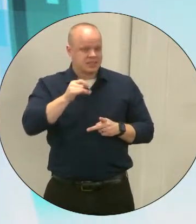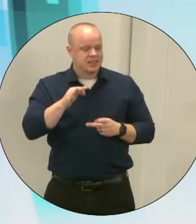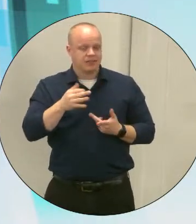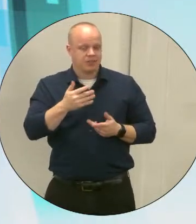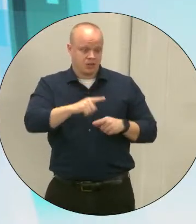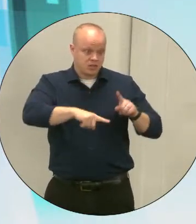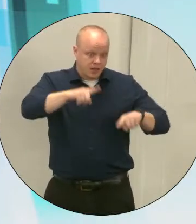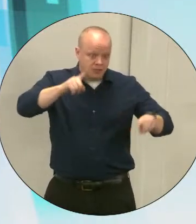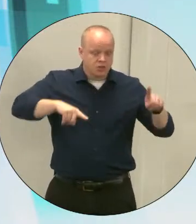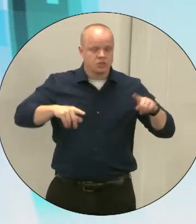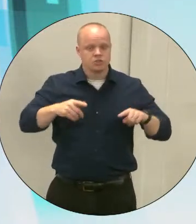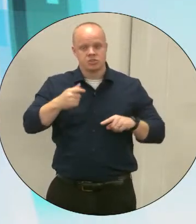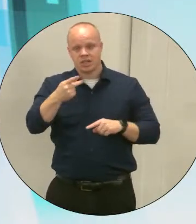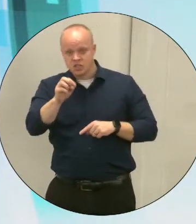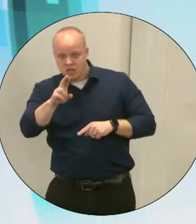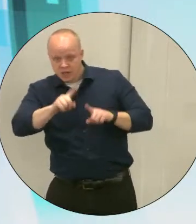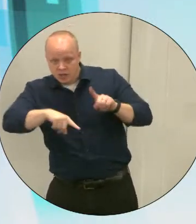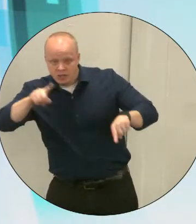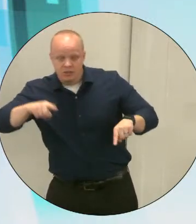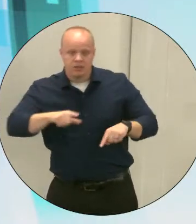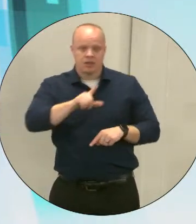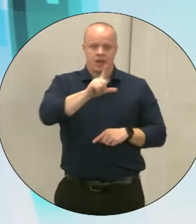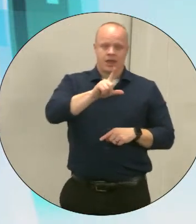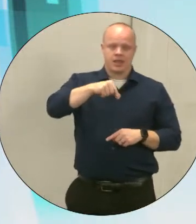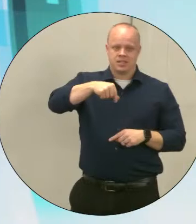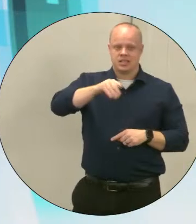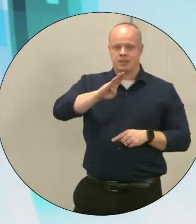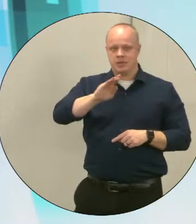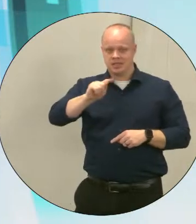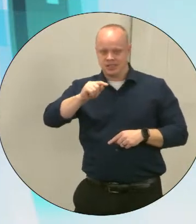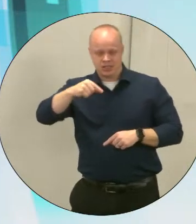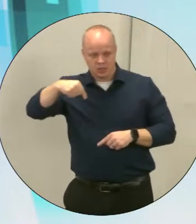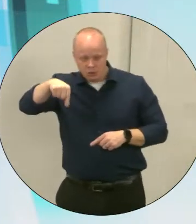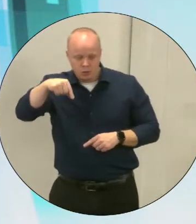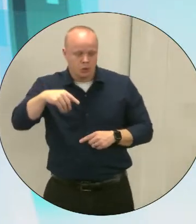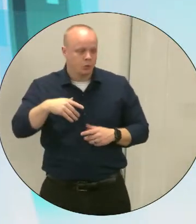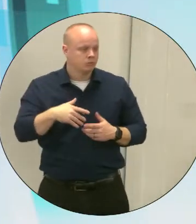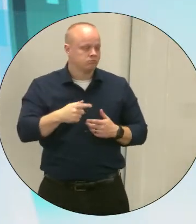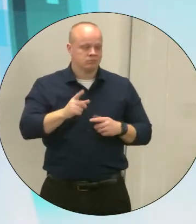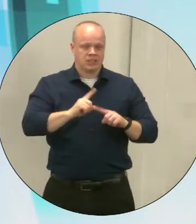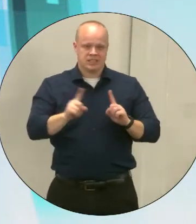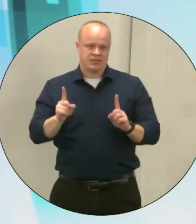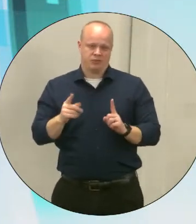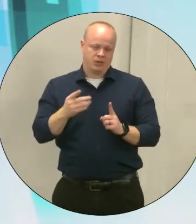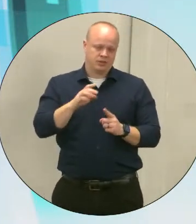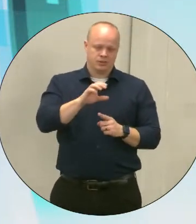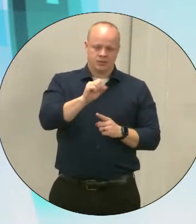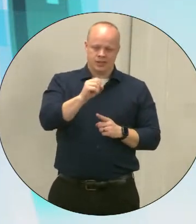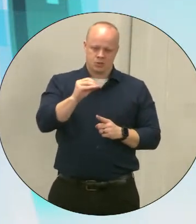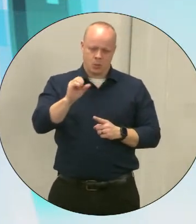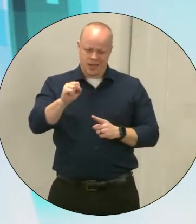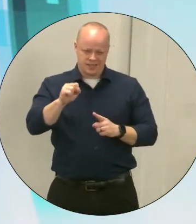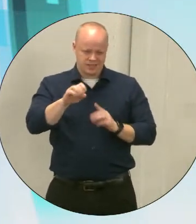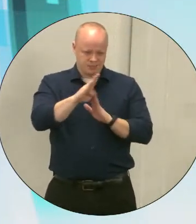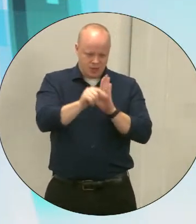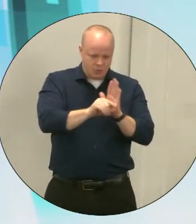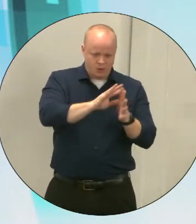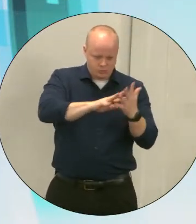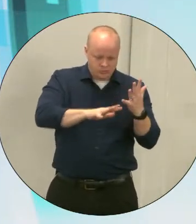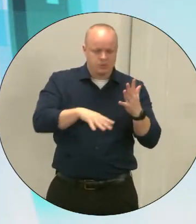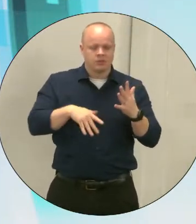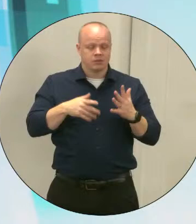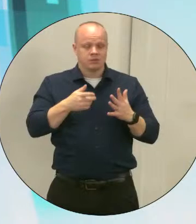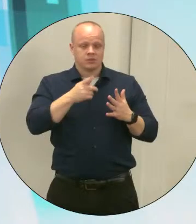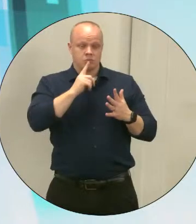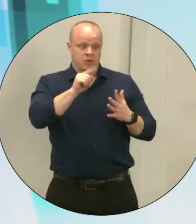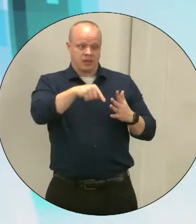neurodiverse, gender diverse, LGBTQ, of different socioeconomic backgrounds. These kids can play an instrument, they can be